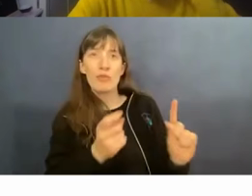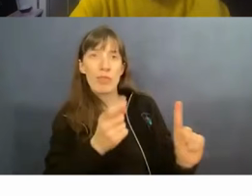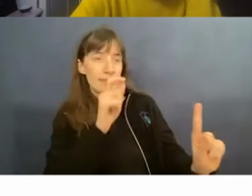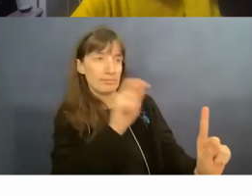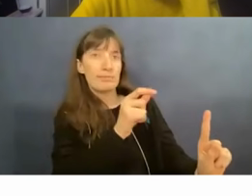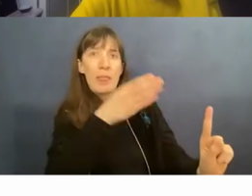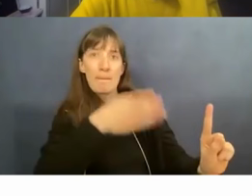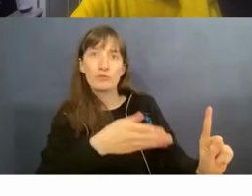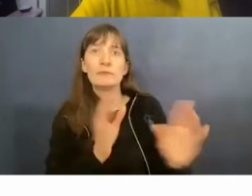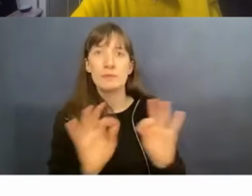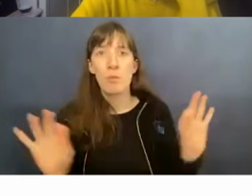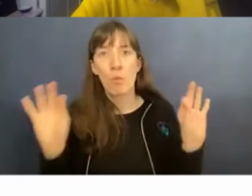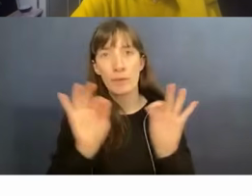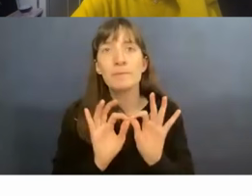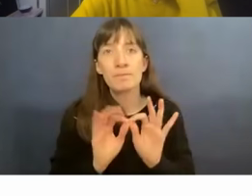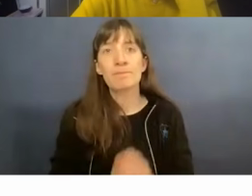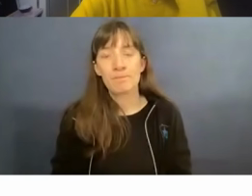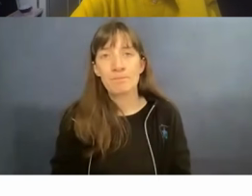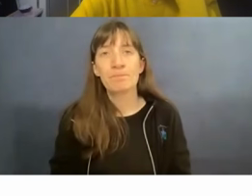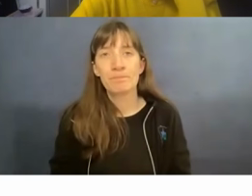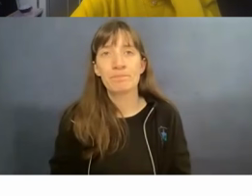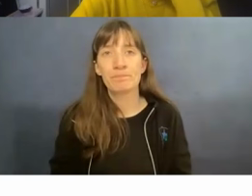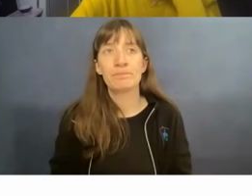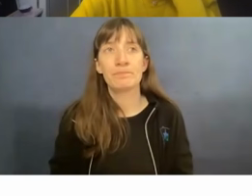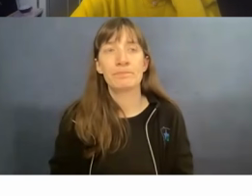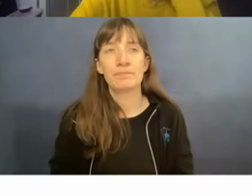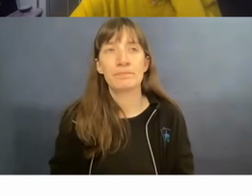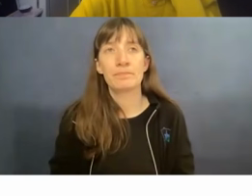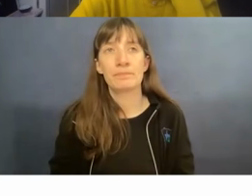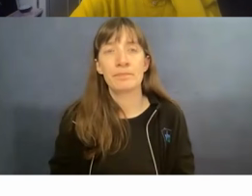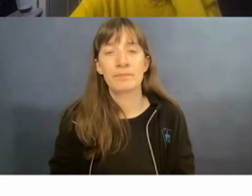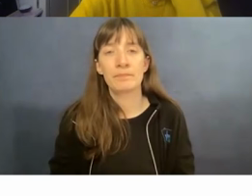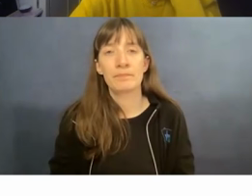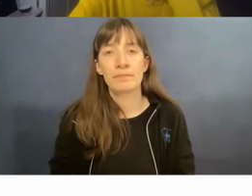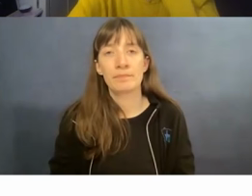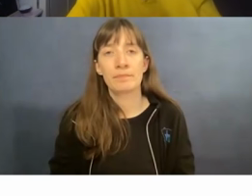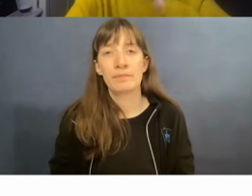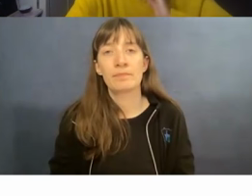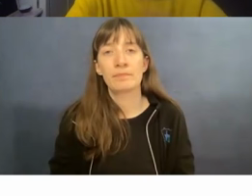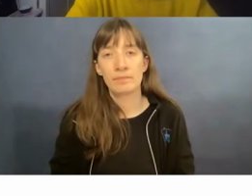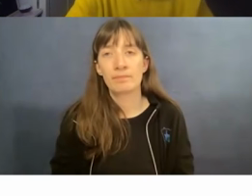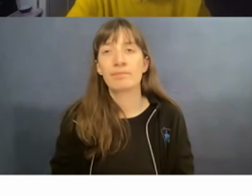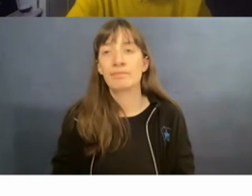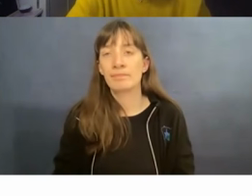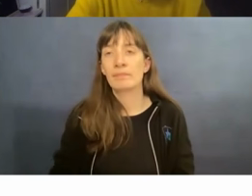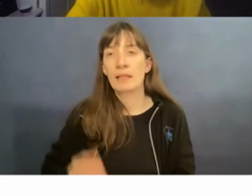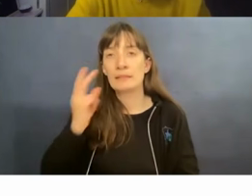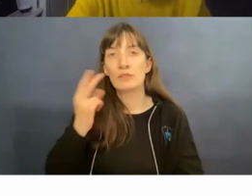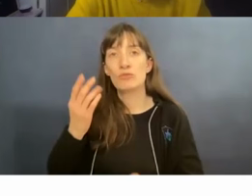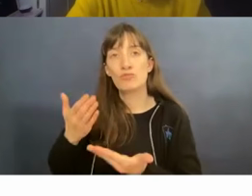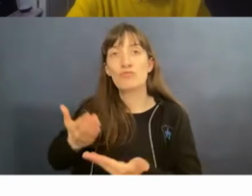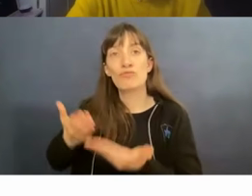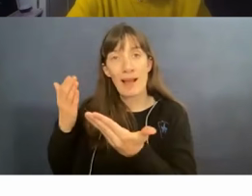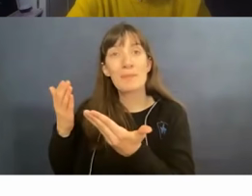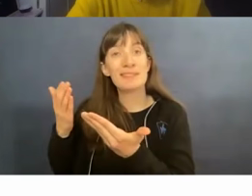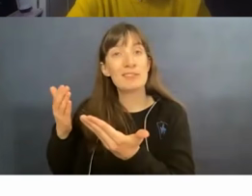to the child is really important. There's a recommendation in the chat of A Volcano in My